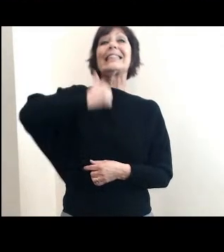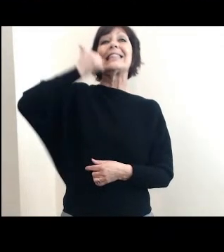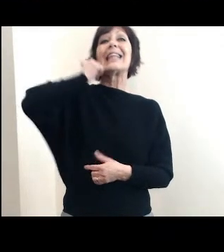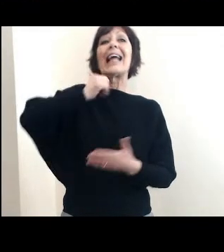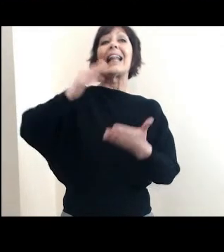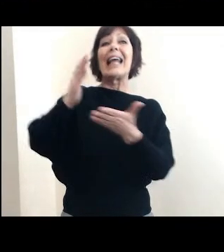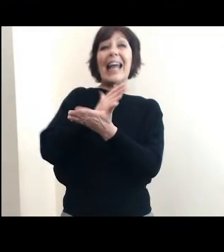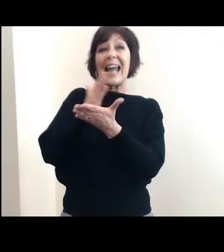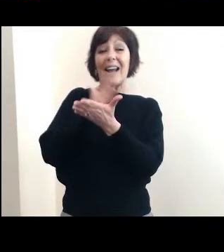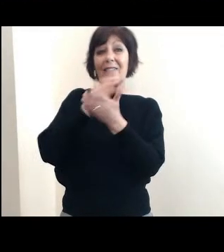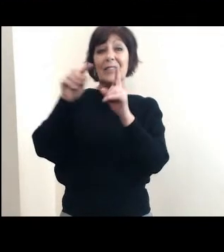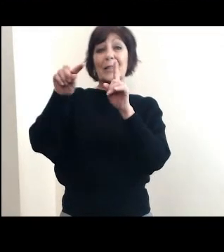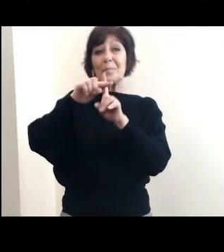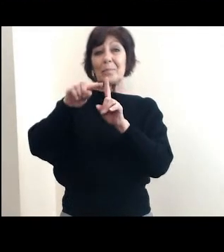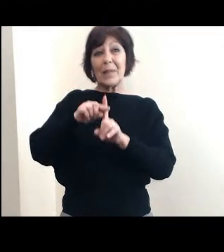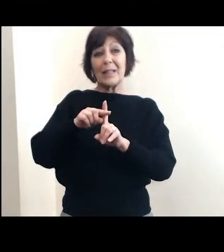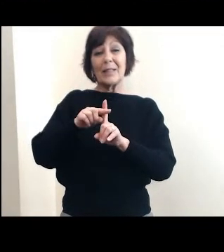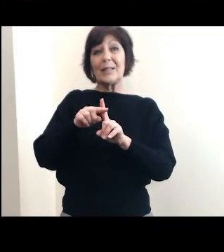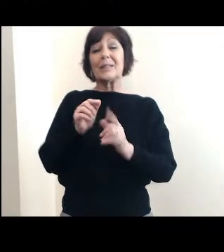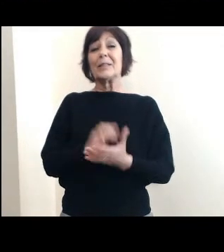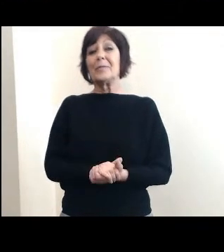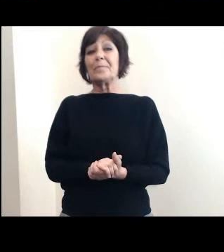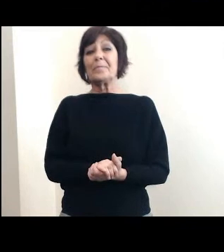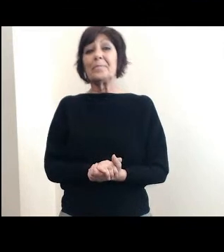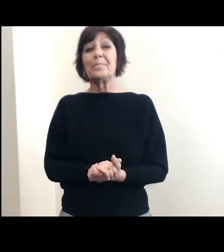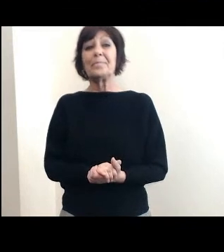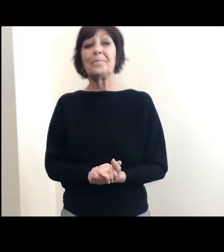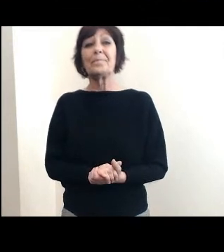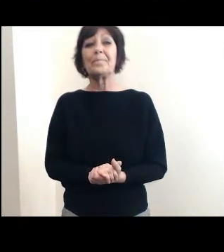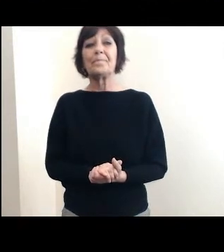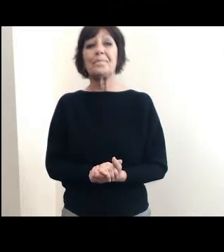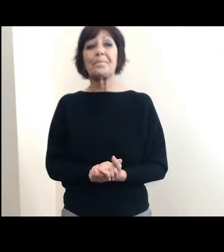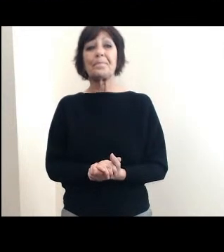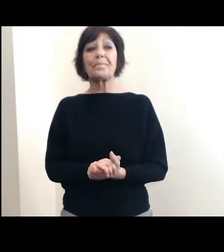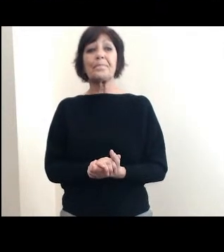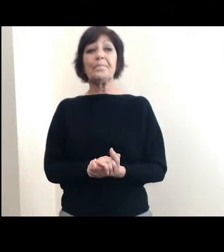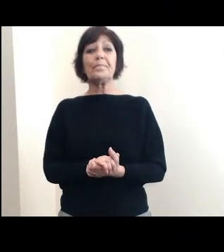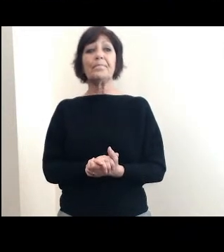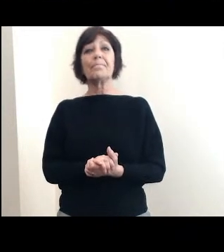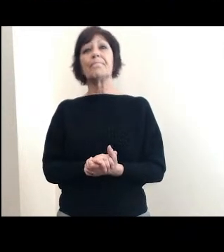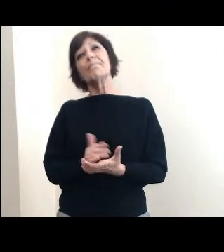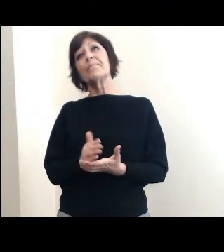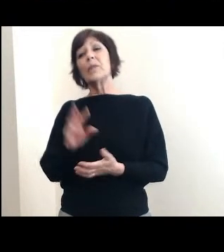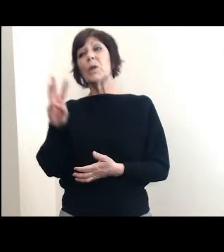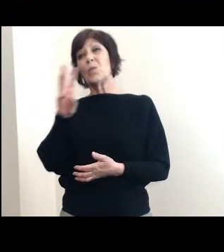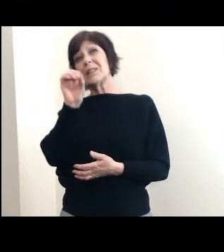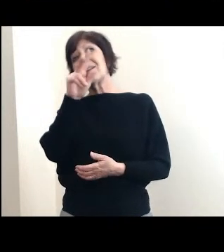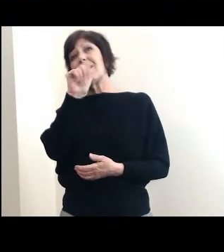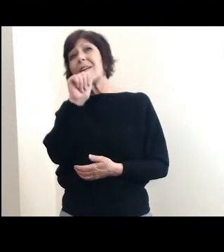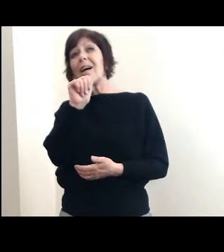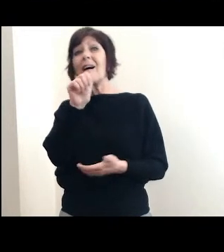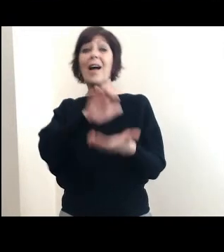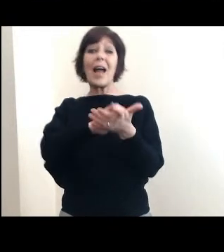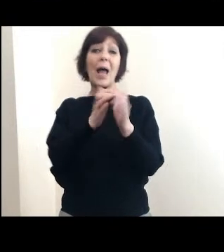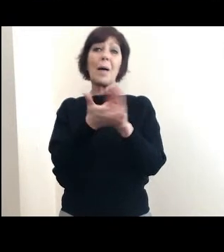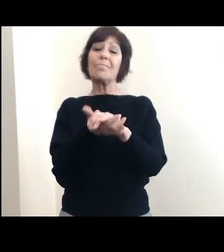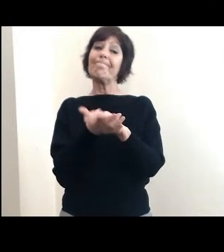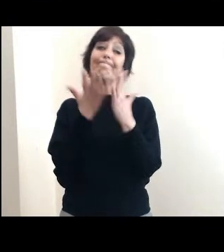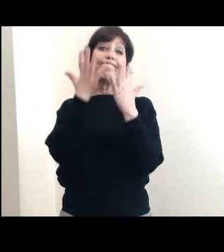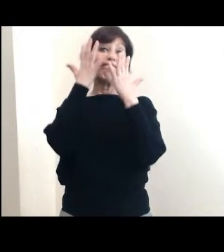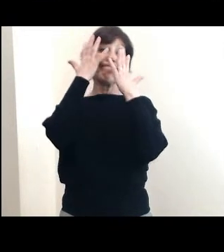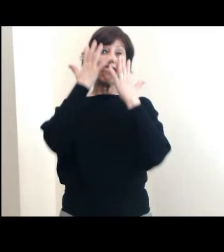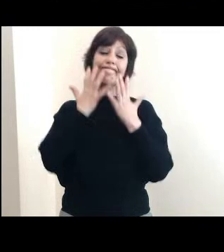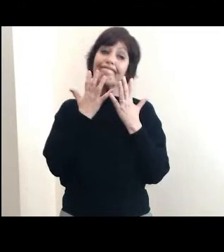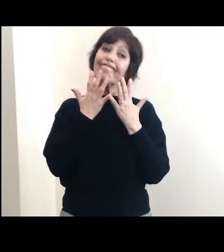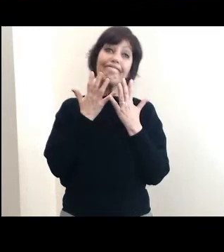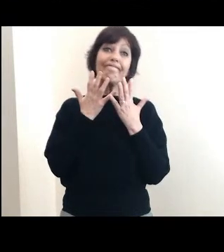average cases on a per 100,000 population. So West Seneca and Hamburg, unfortunately, are 1 and 2,